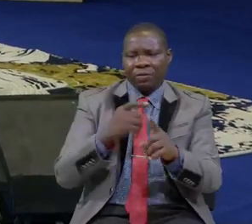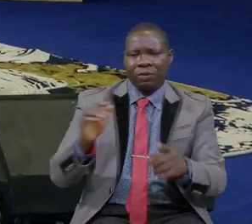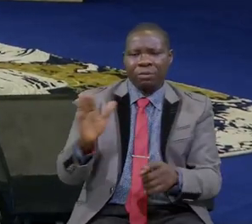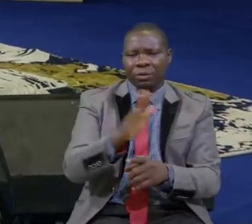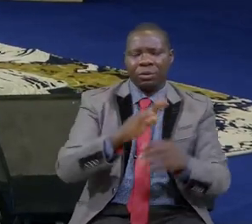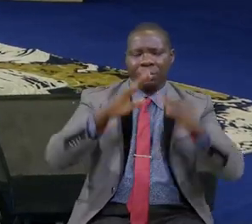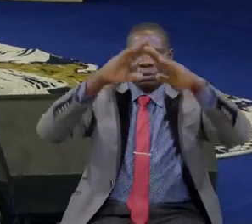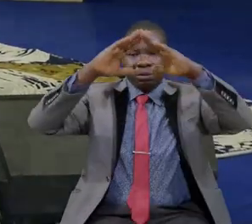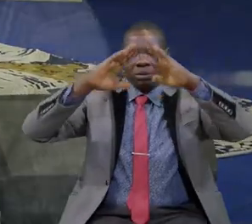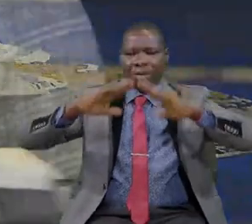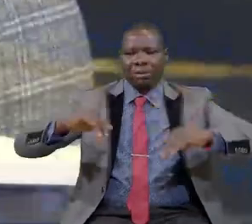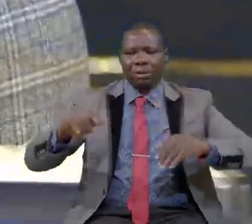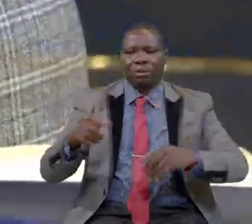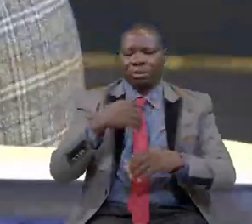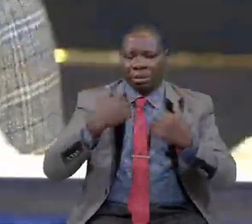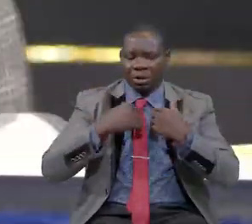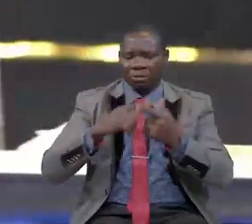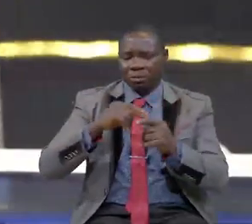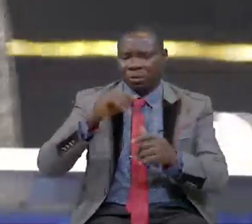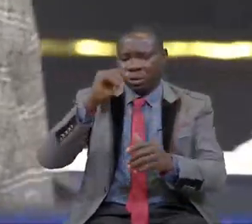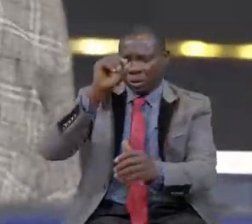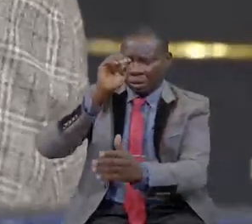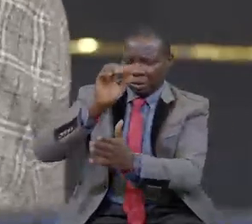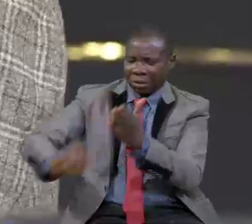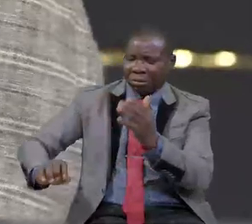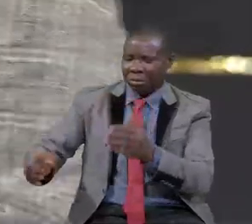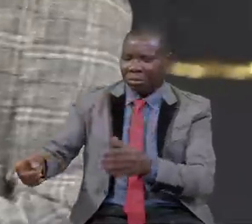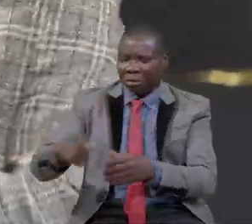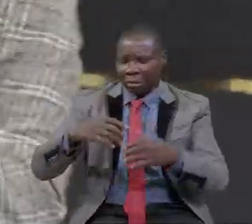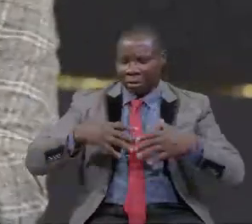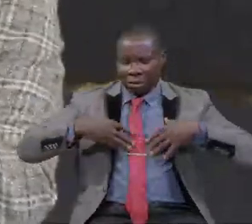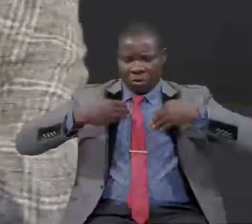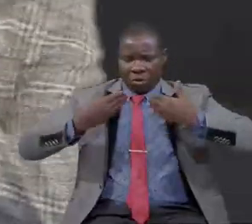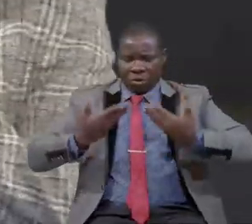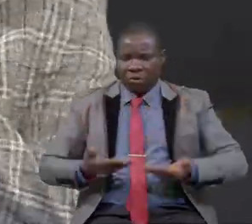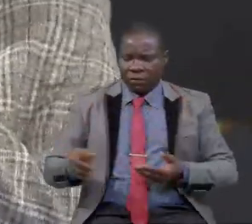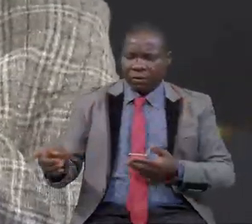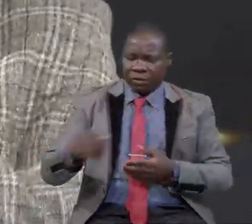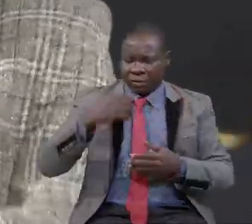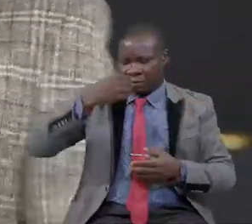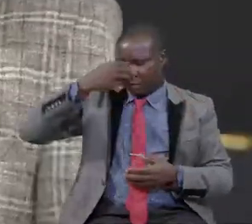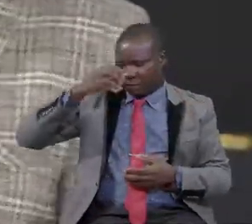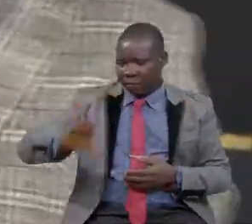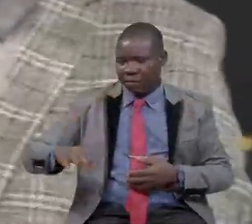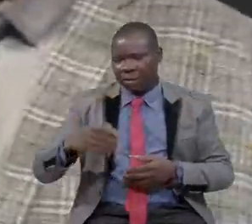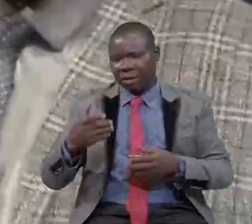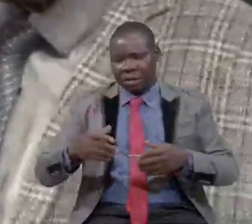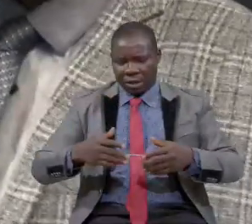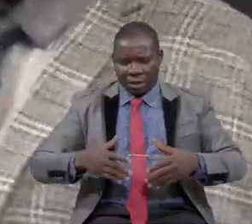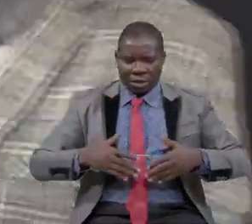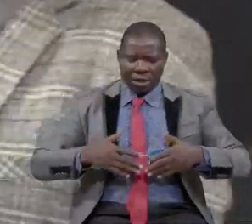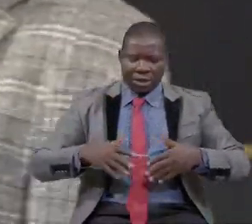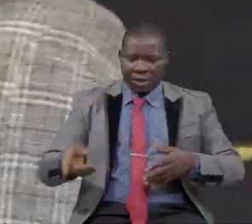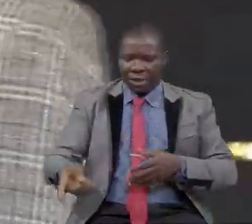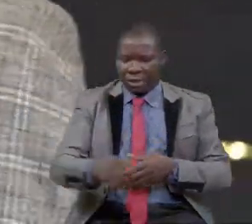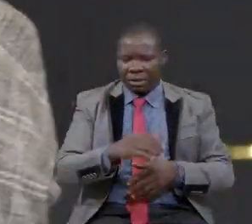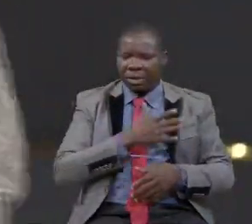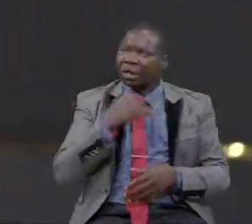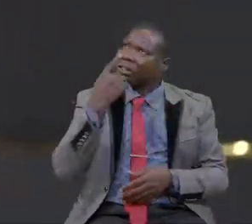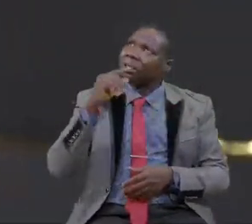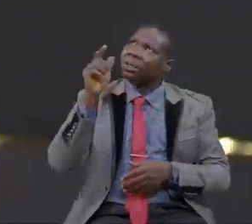put them away. You have to confess them, forsake them, and say, Lord, by your grace, only by